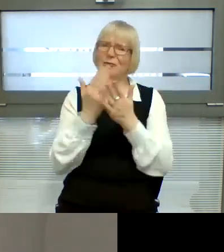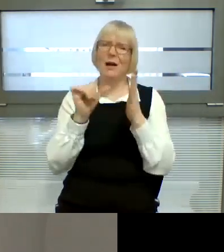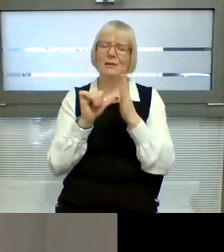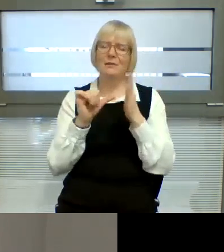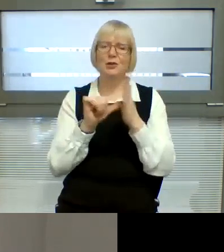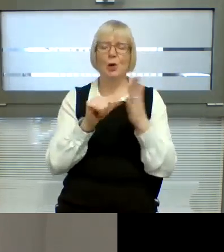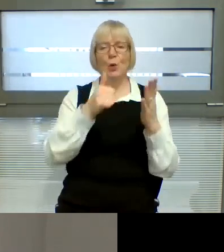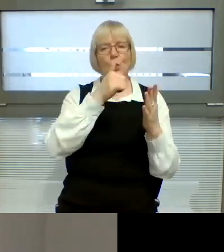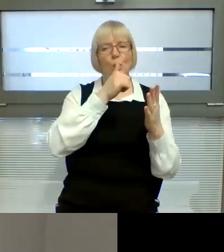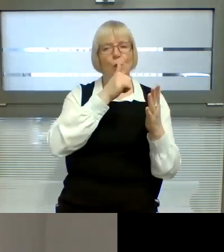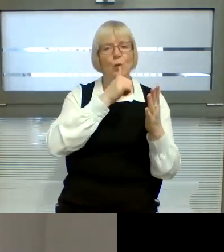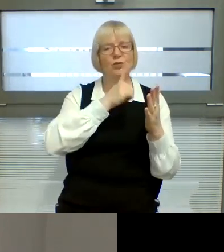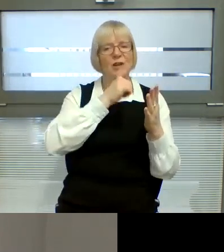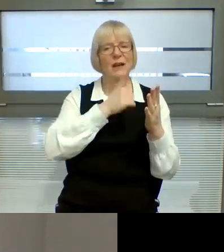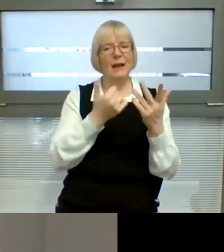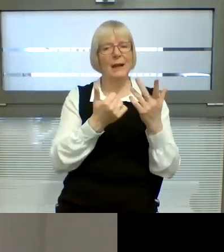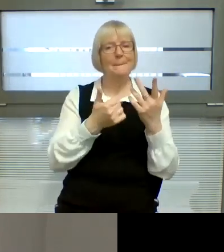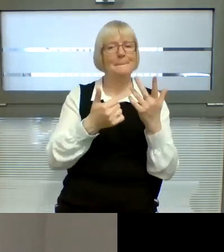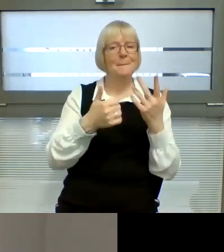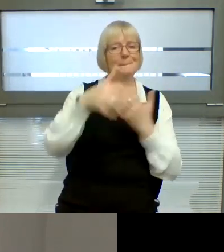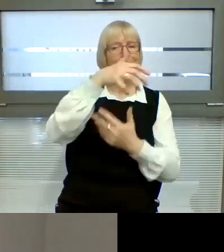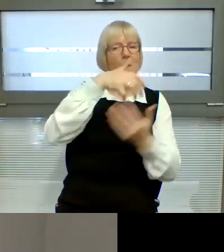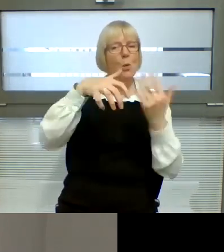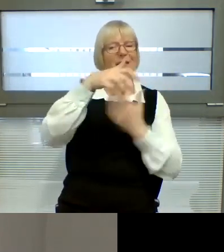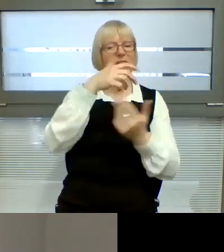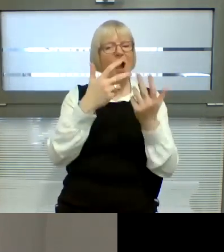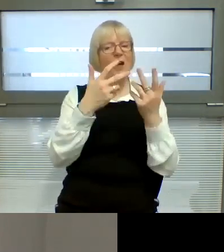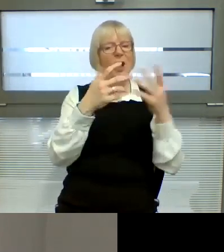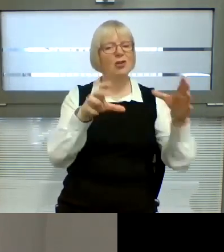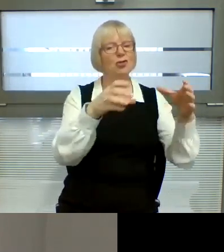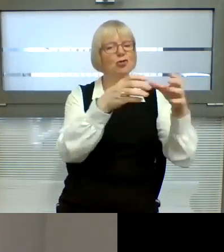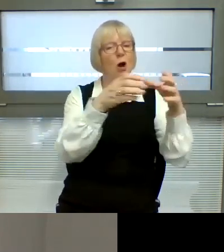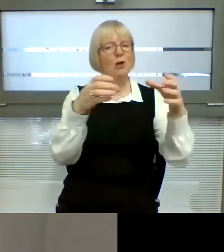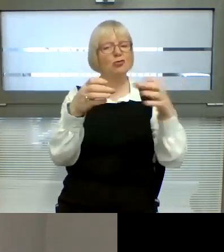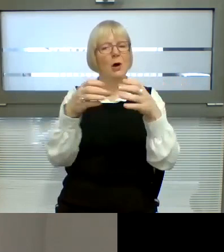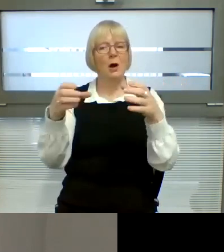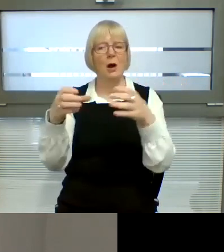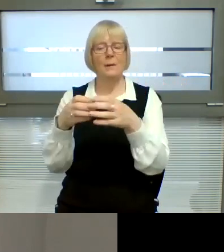with with other genres, particularly. I mean, I'm just kind of